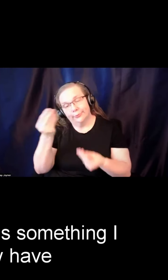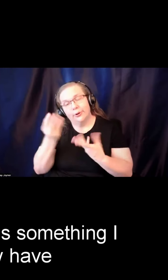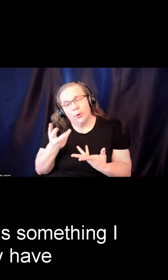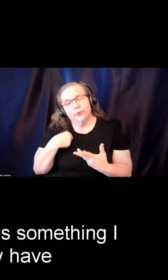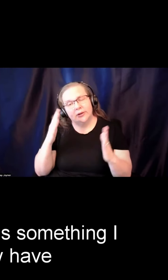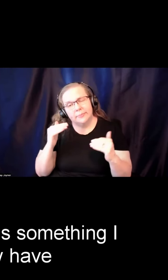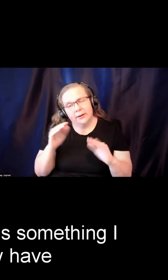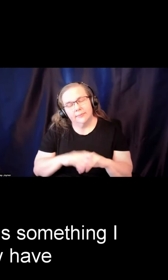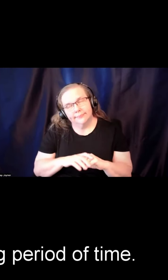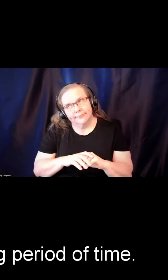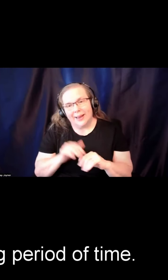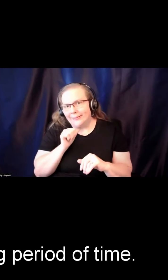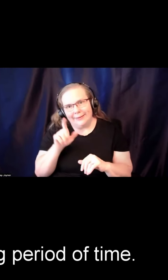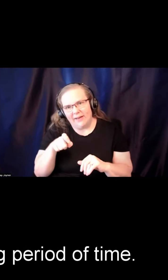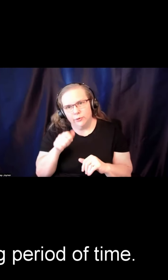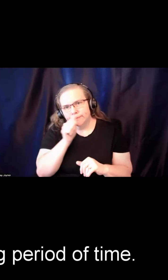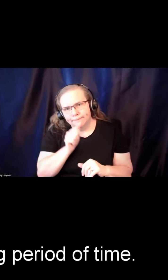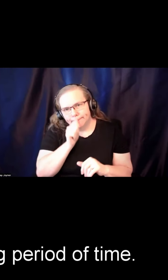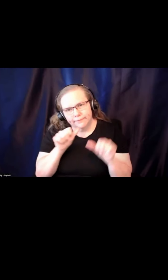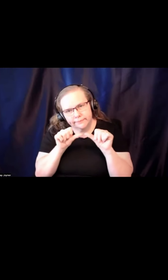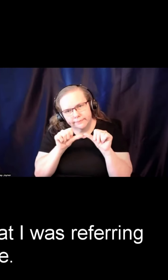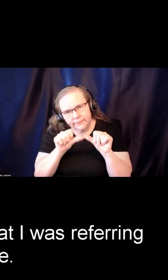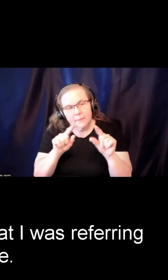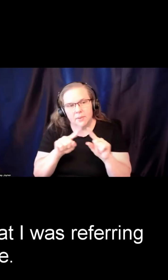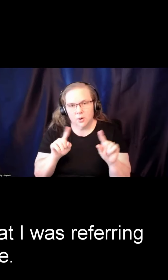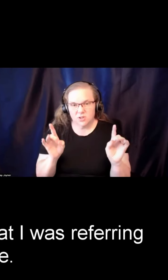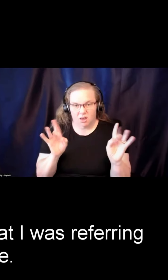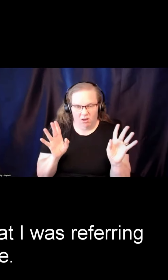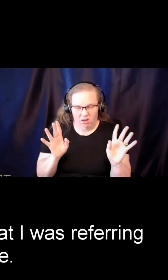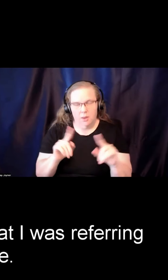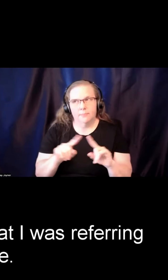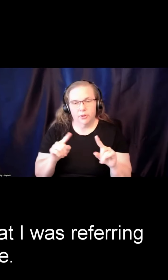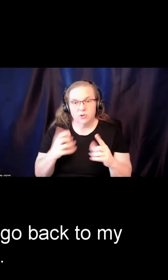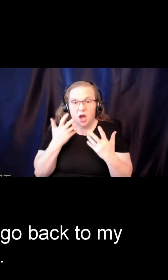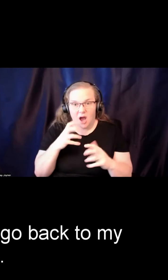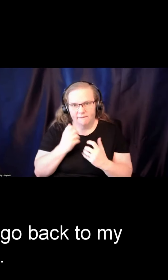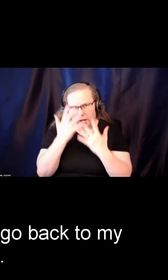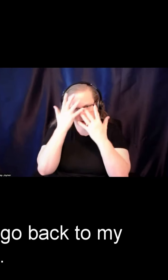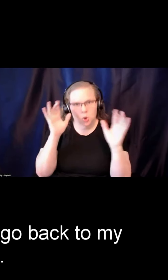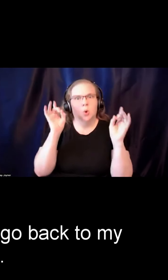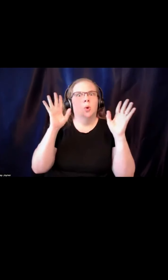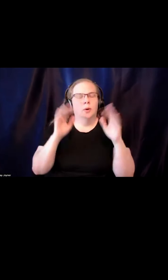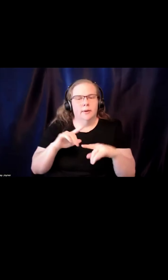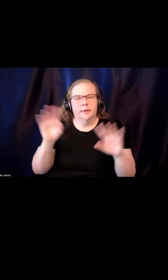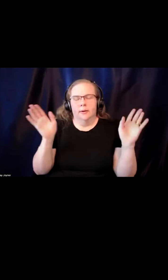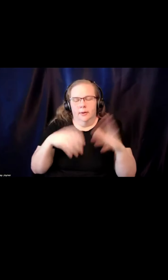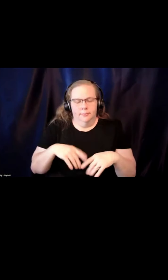actually say it's something I didn't really have to endure over a long period of time. So anyway, that's what I was referring to there. Let me see if I can go back to where it